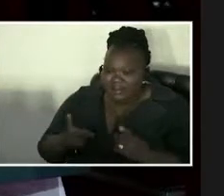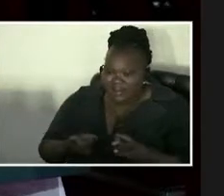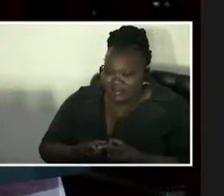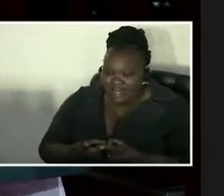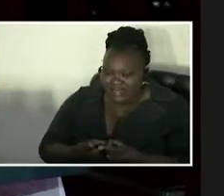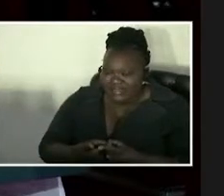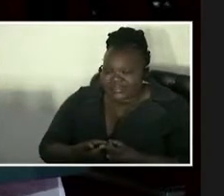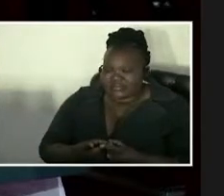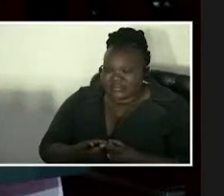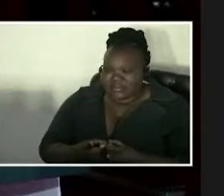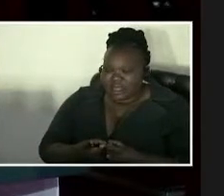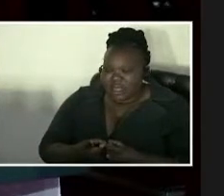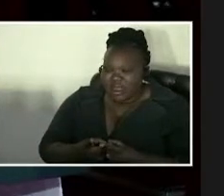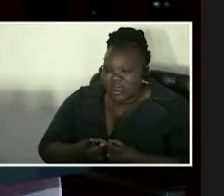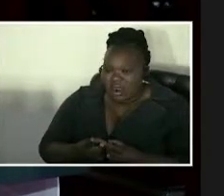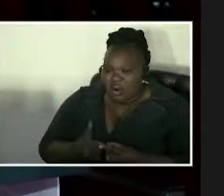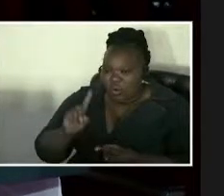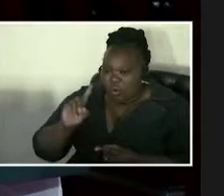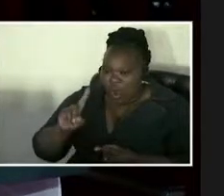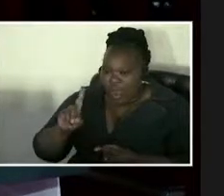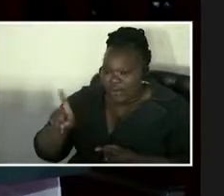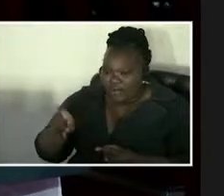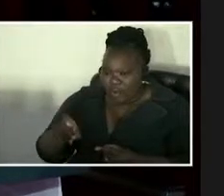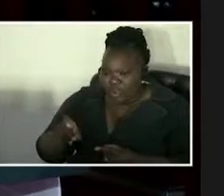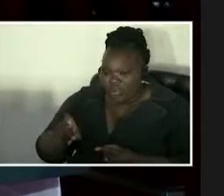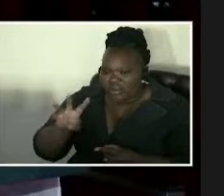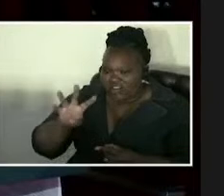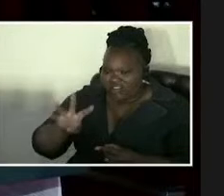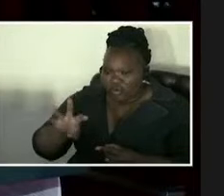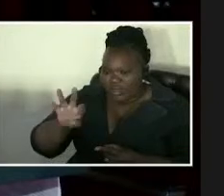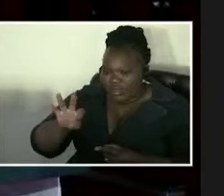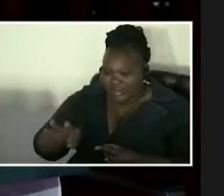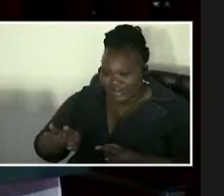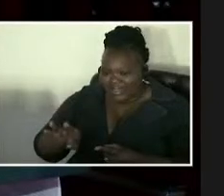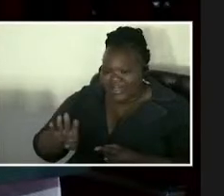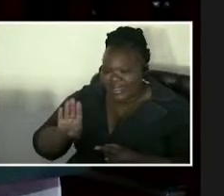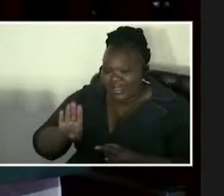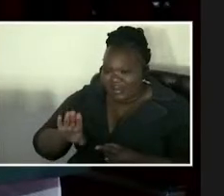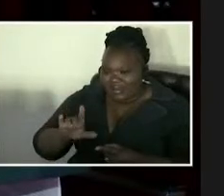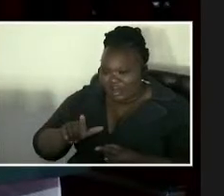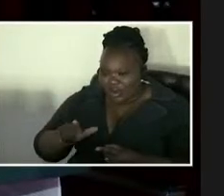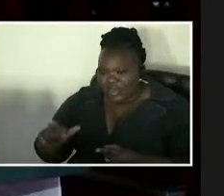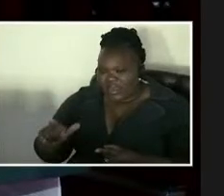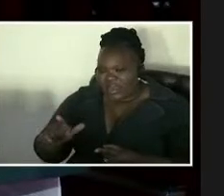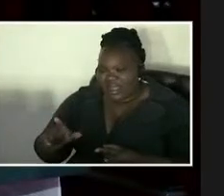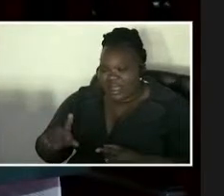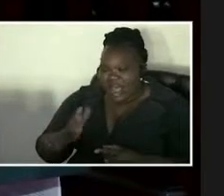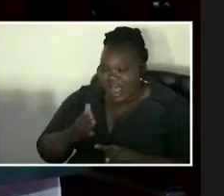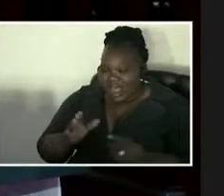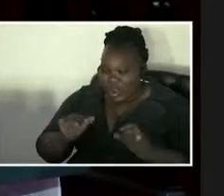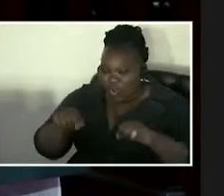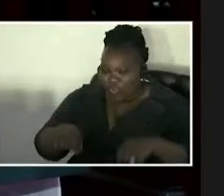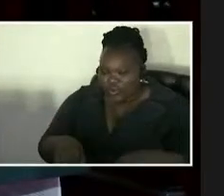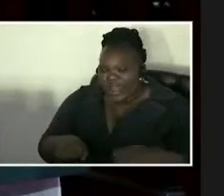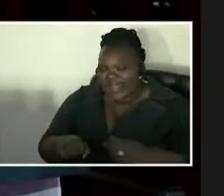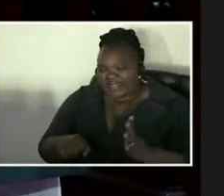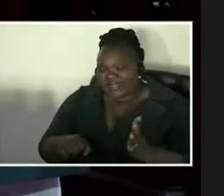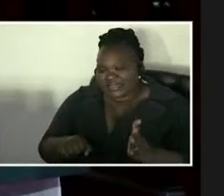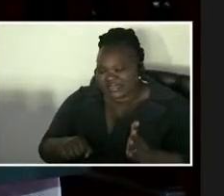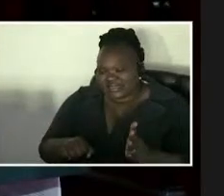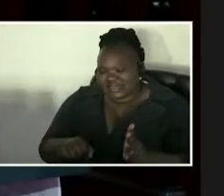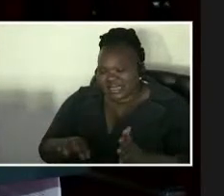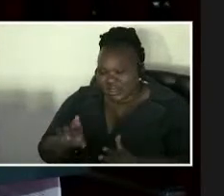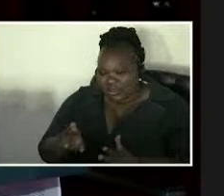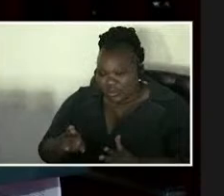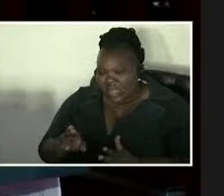incurred 1.1. 1.43 billion in unauthorized irregular and wasteful expenditure